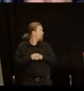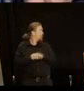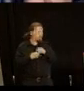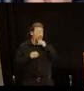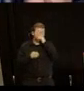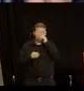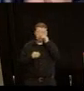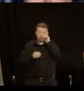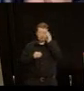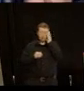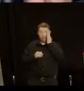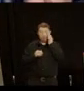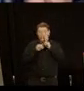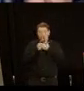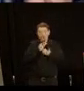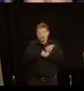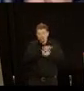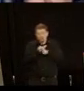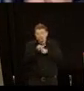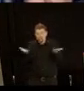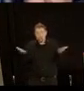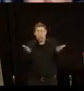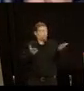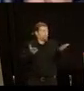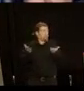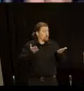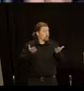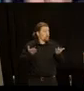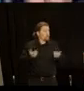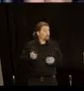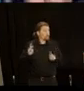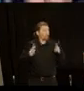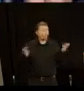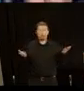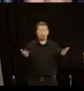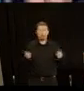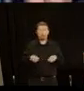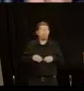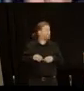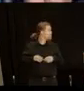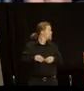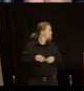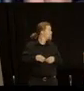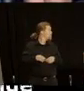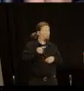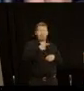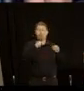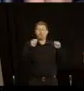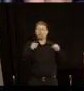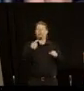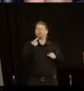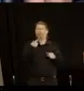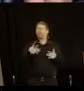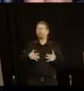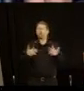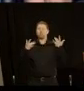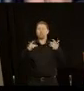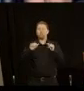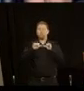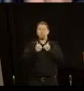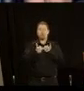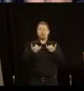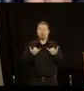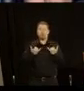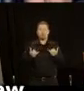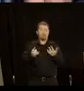and how you provide services to the folks here. Maybe what's new. Give a state of the agency and explain a little bit about what your